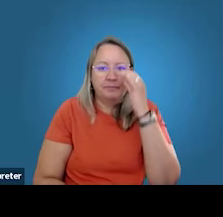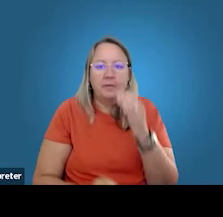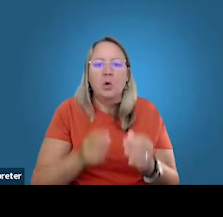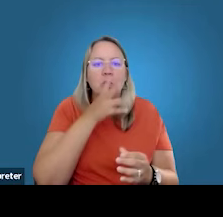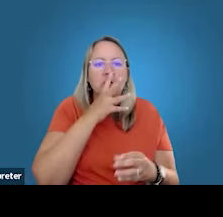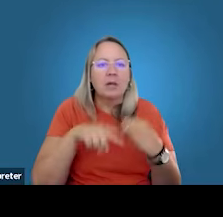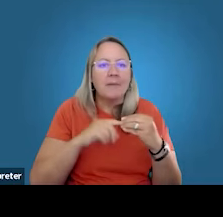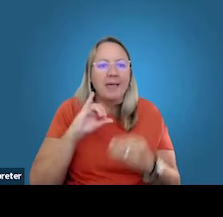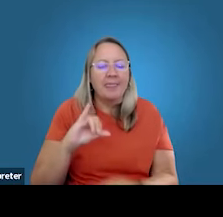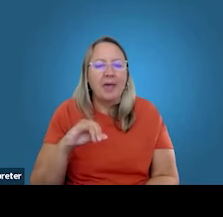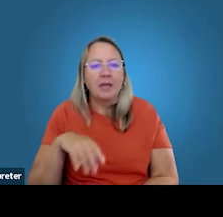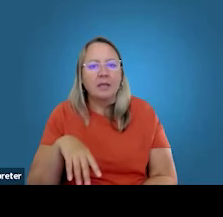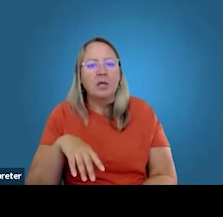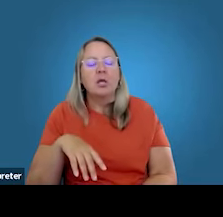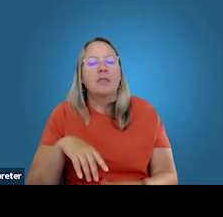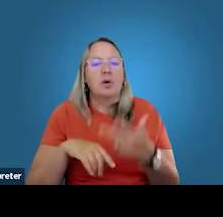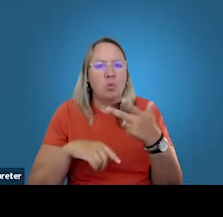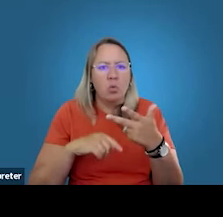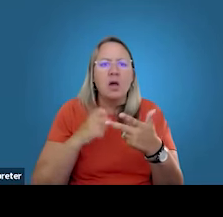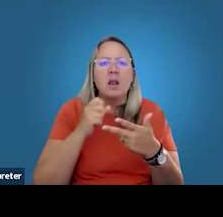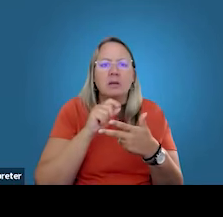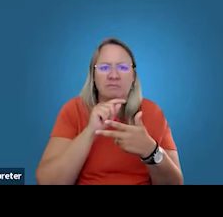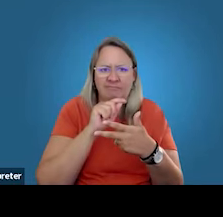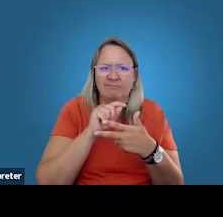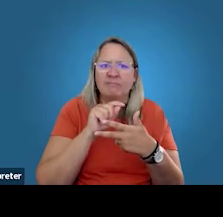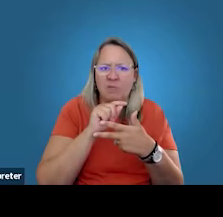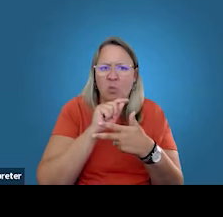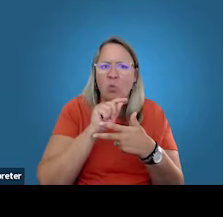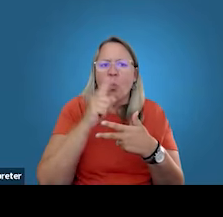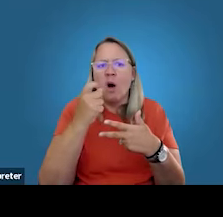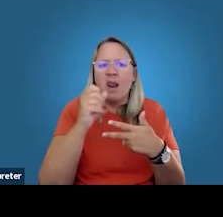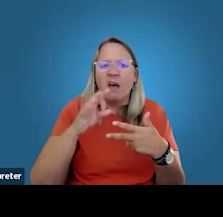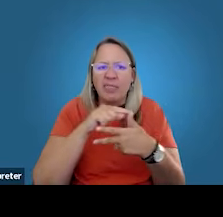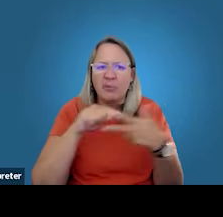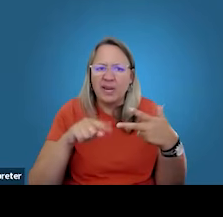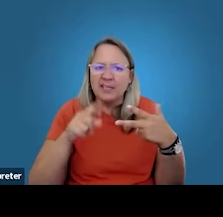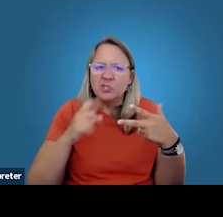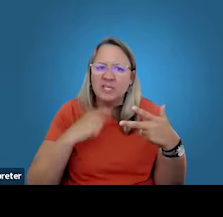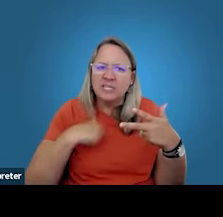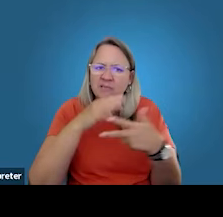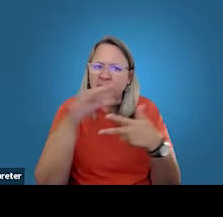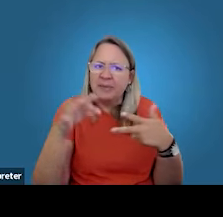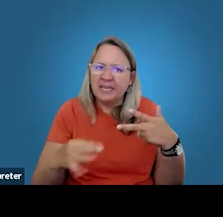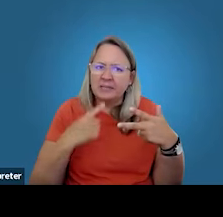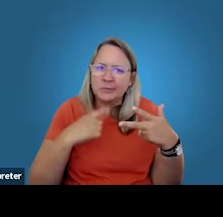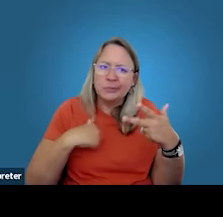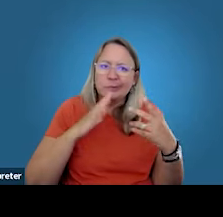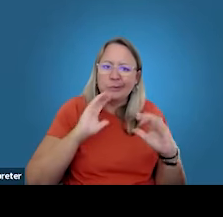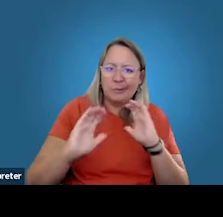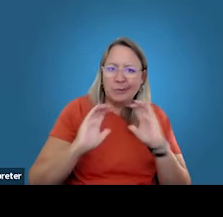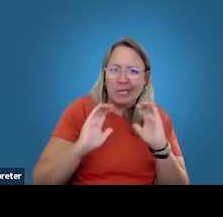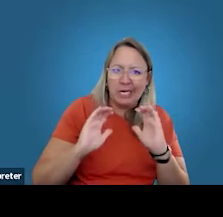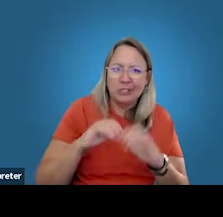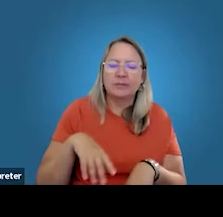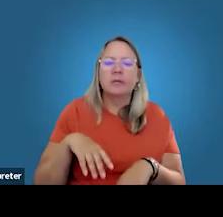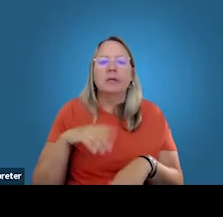about the fact that there are one of three things that you should always be doing when you're opening a story. So whether this is a piece of marketing communication or whether it is